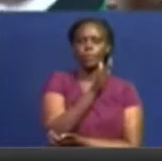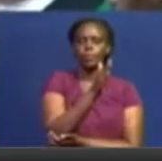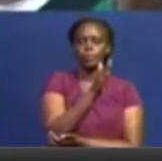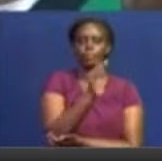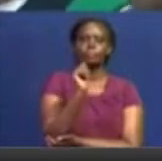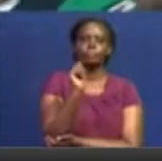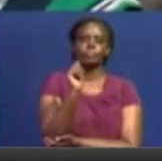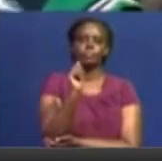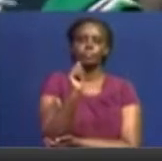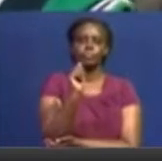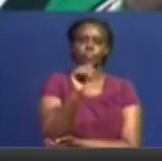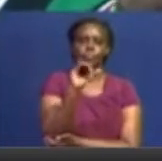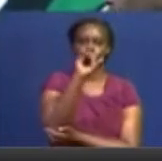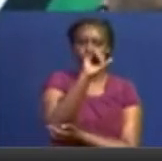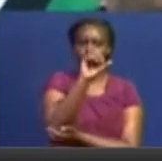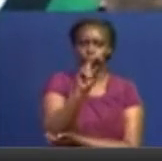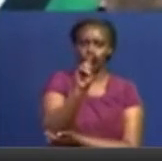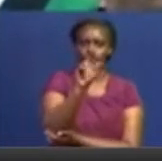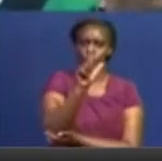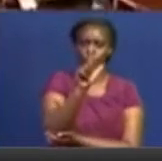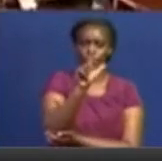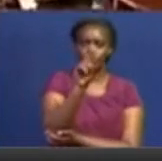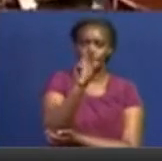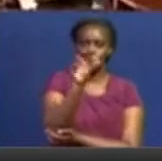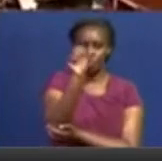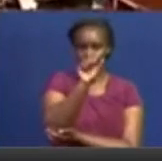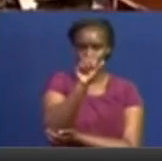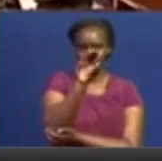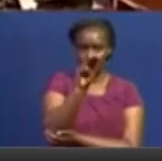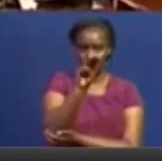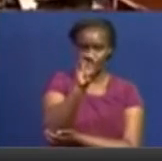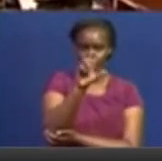Tinderet Julius Melik Biwot.